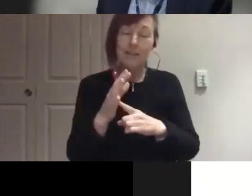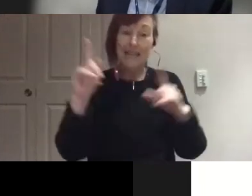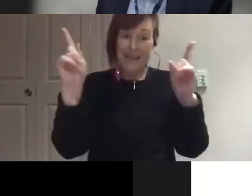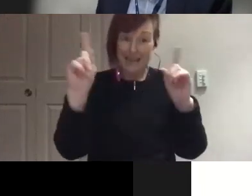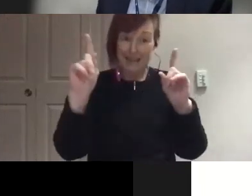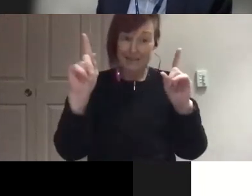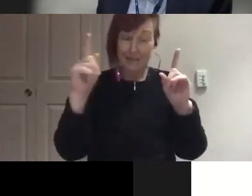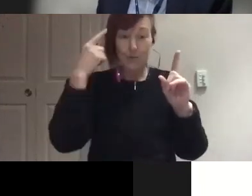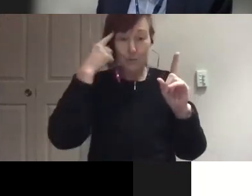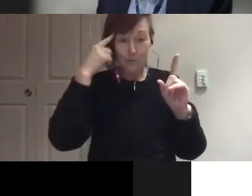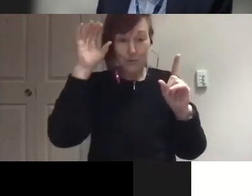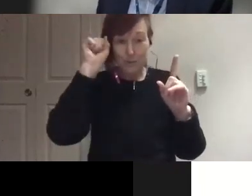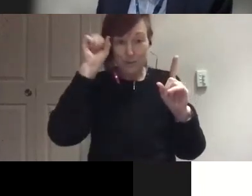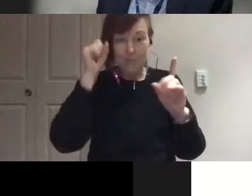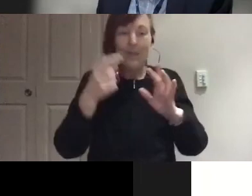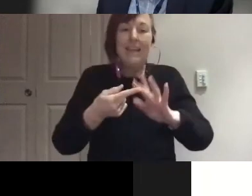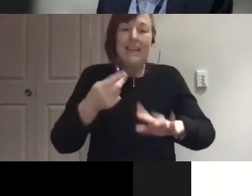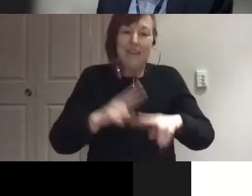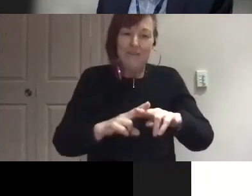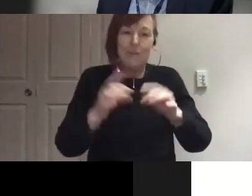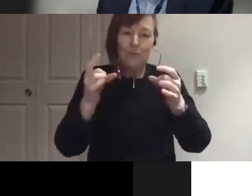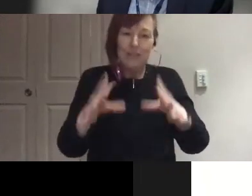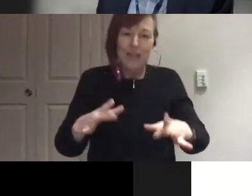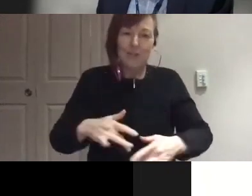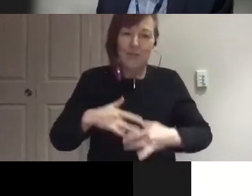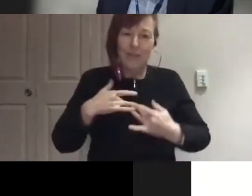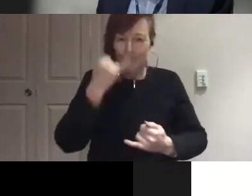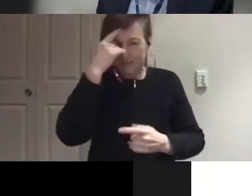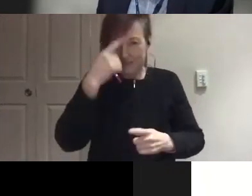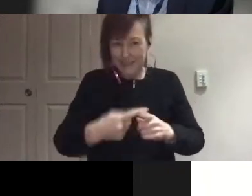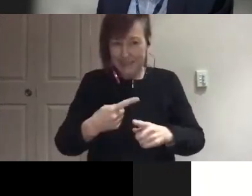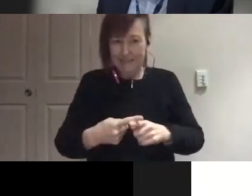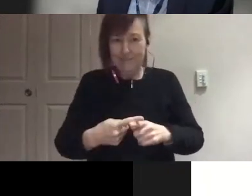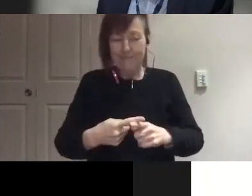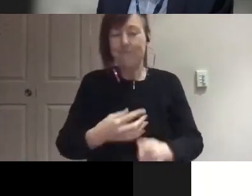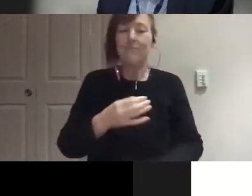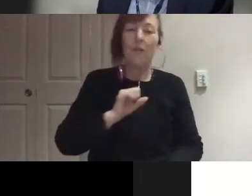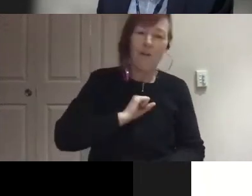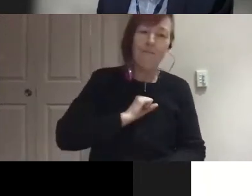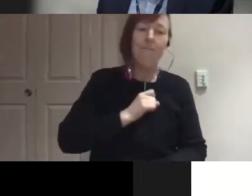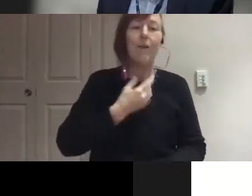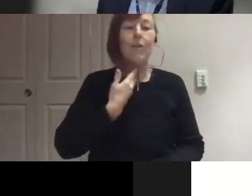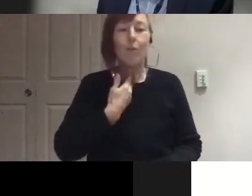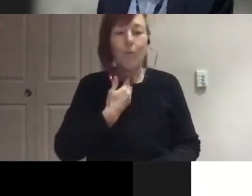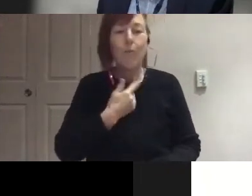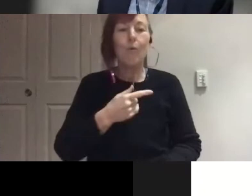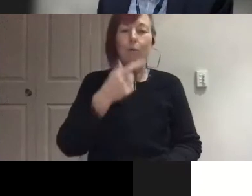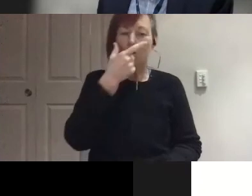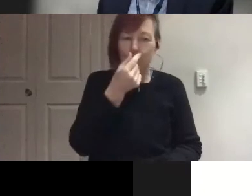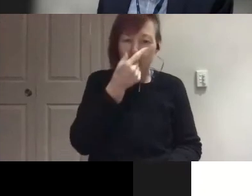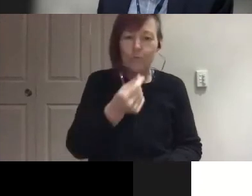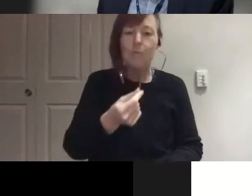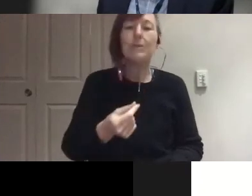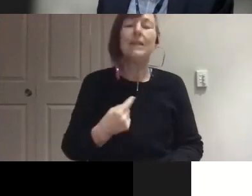COVID-19 at any time, you should always go and get tested. The other thing is don't delay it. I mean, what we're